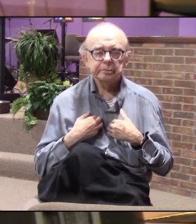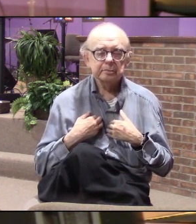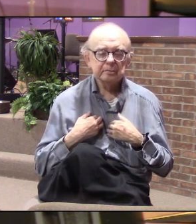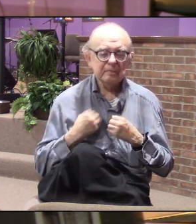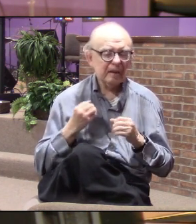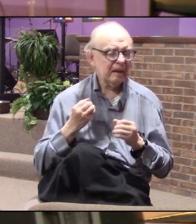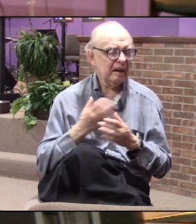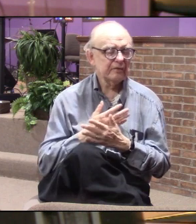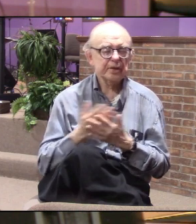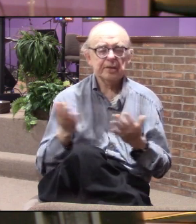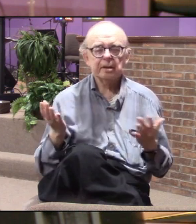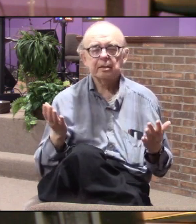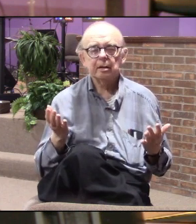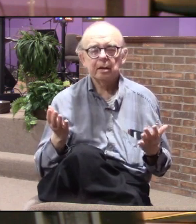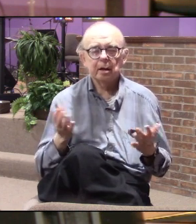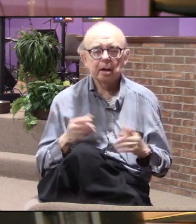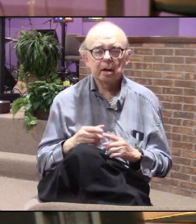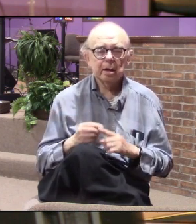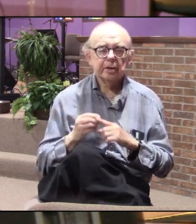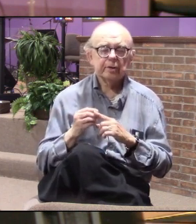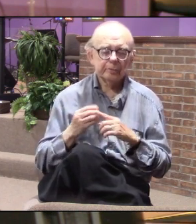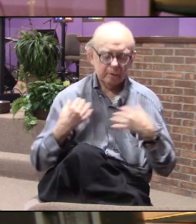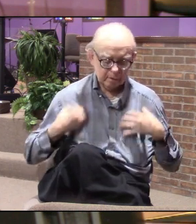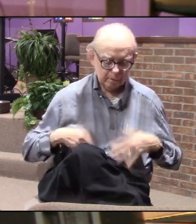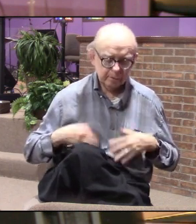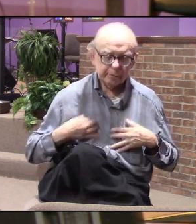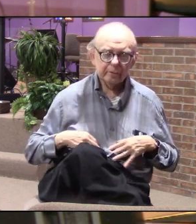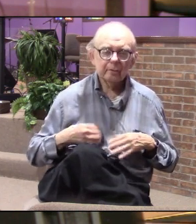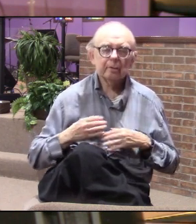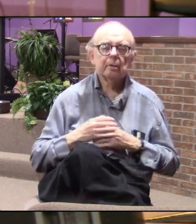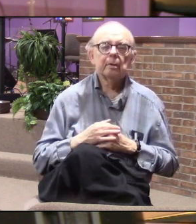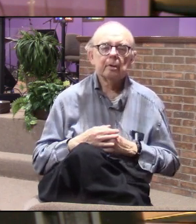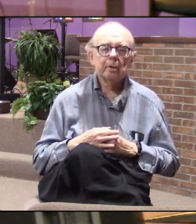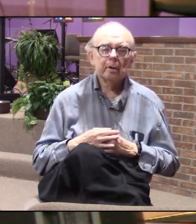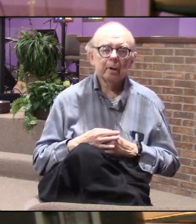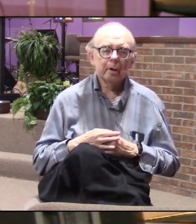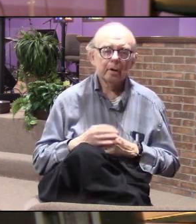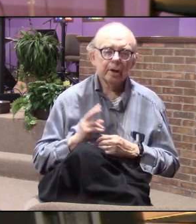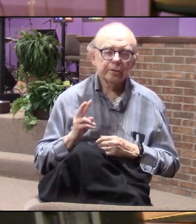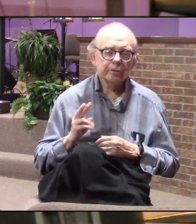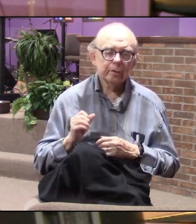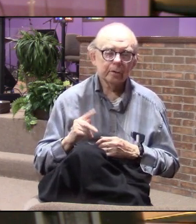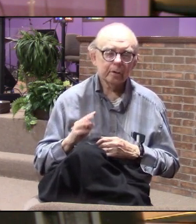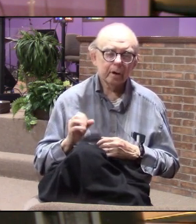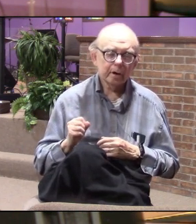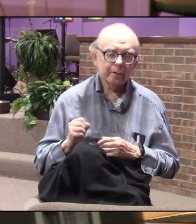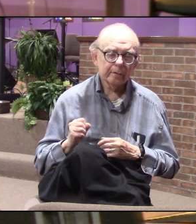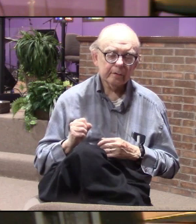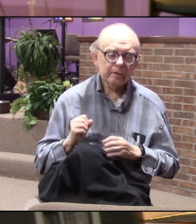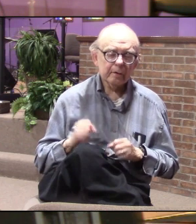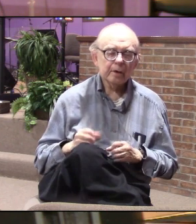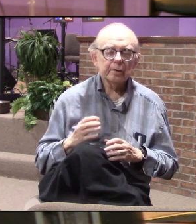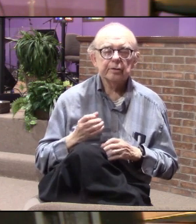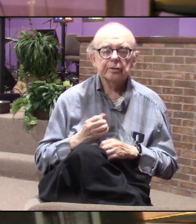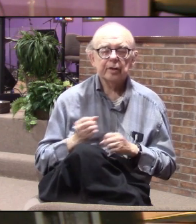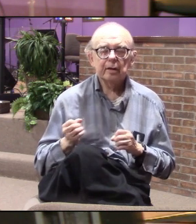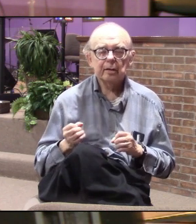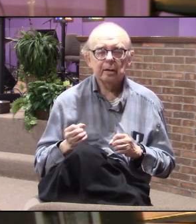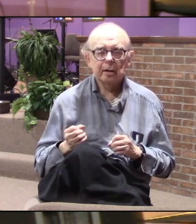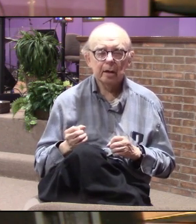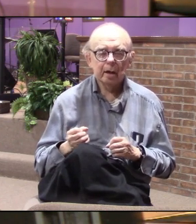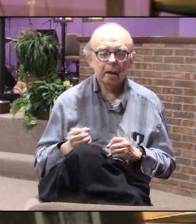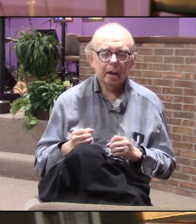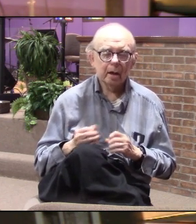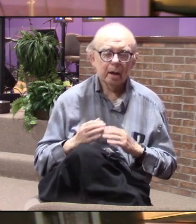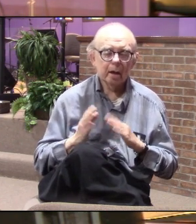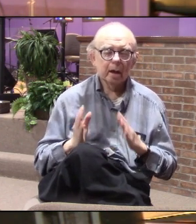Everything. Except the clothes on our back and 2 vehicles that we were able to save. The house that we